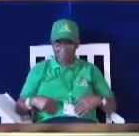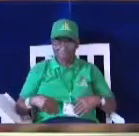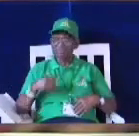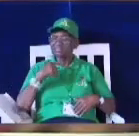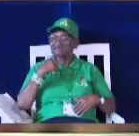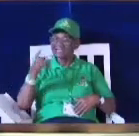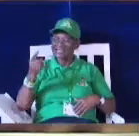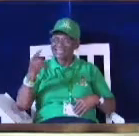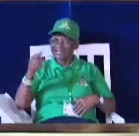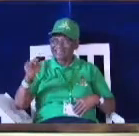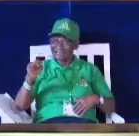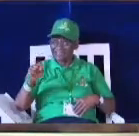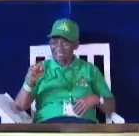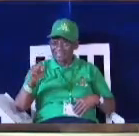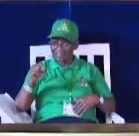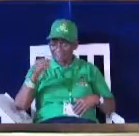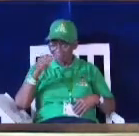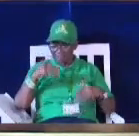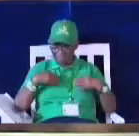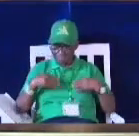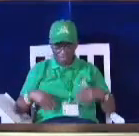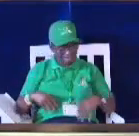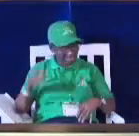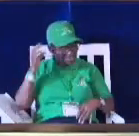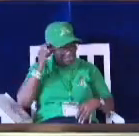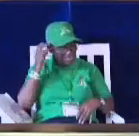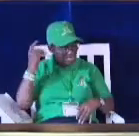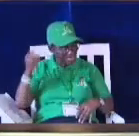telling the body to hear the word of the Lord,